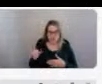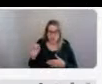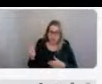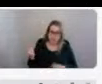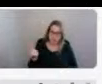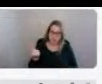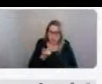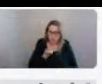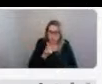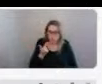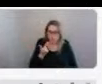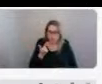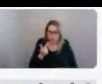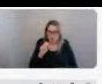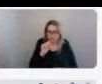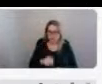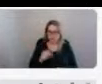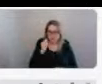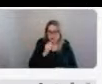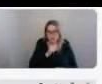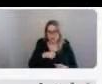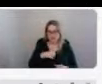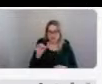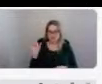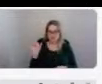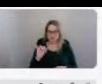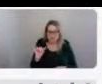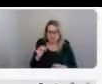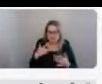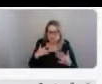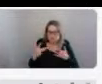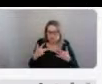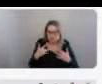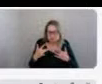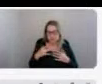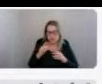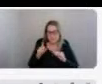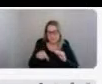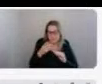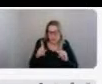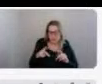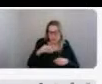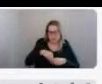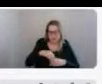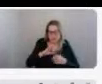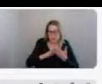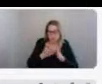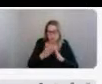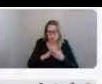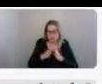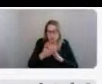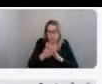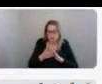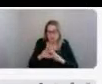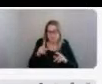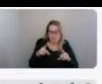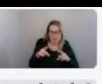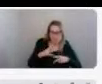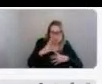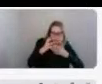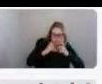us in southern arizona have similar concerns about the people in our community the people we care